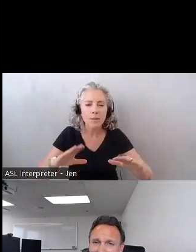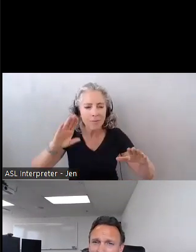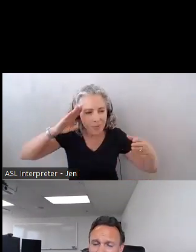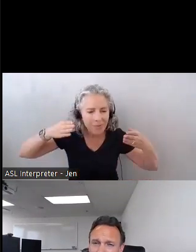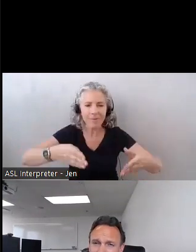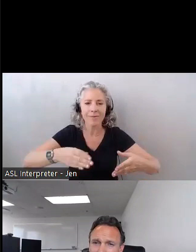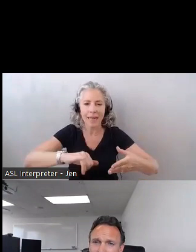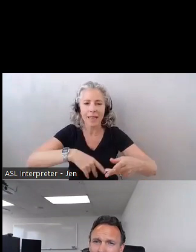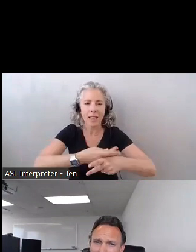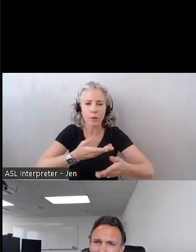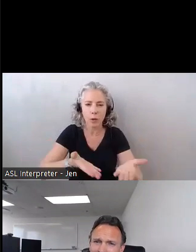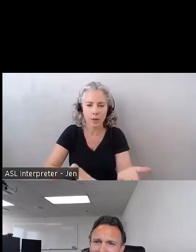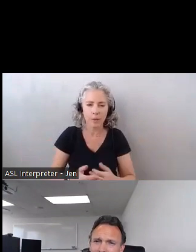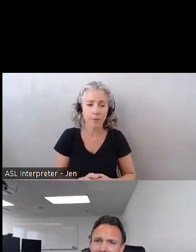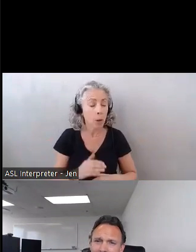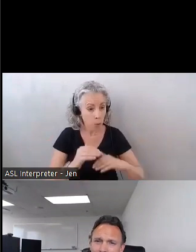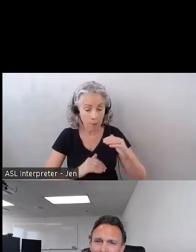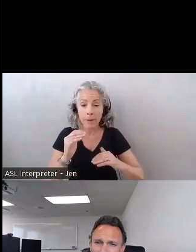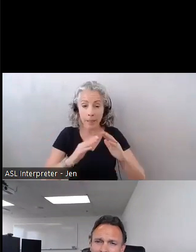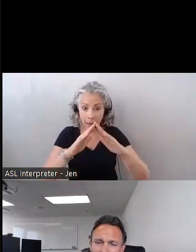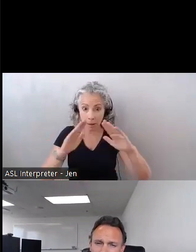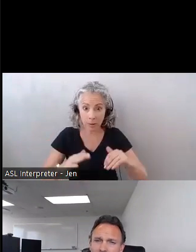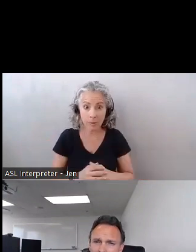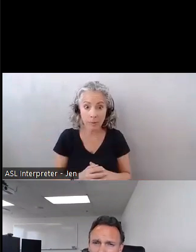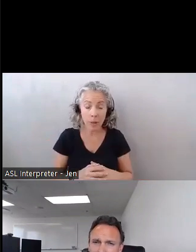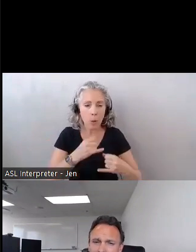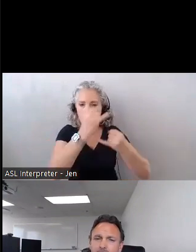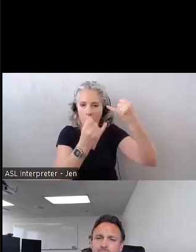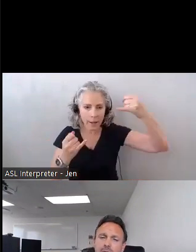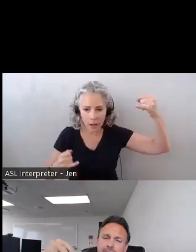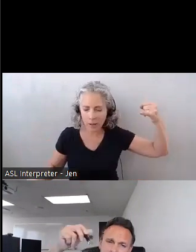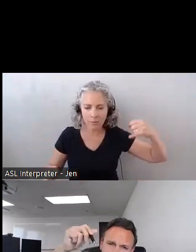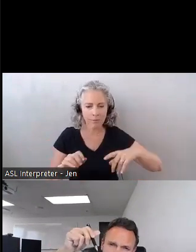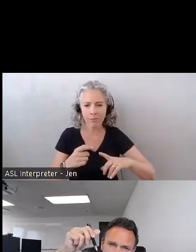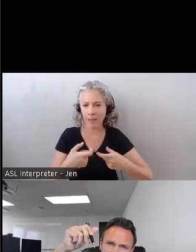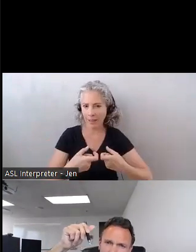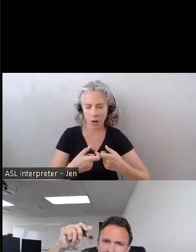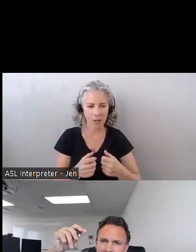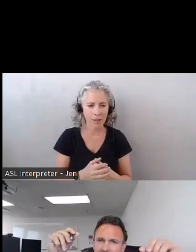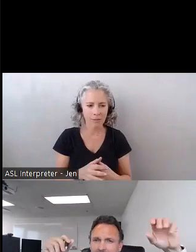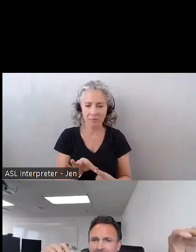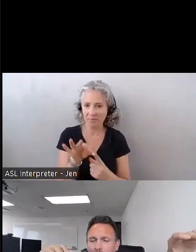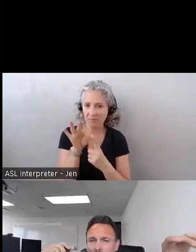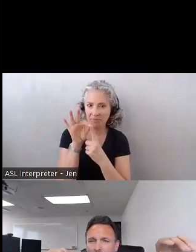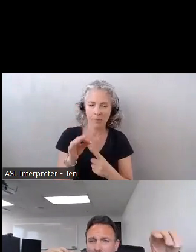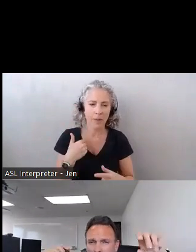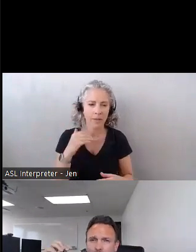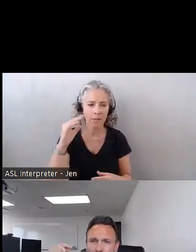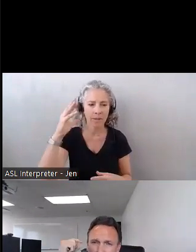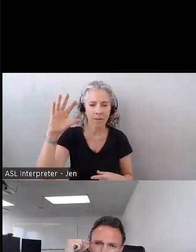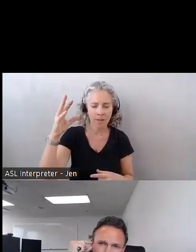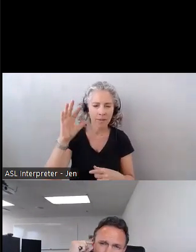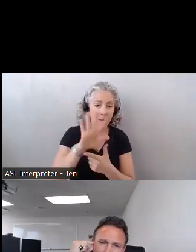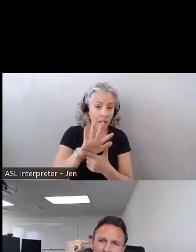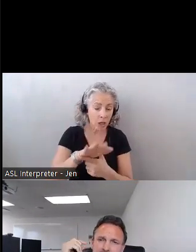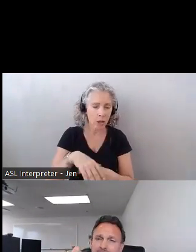that type of service. So we built a house and we wired it electronically to be able to have video and audio, the